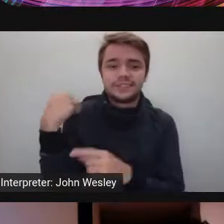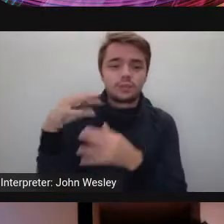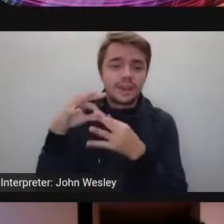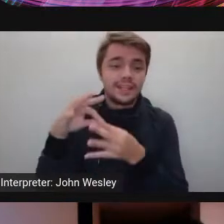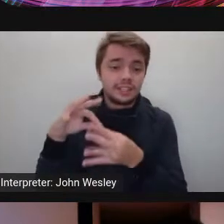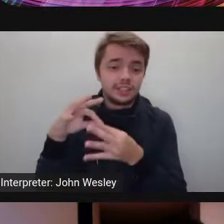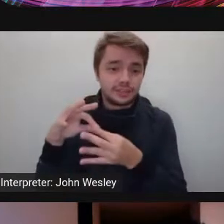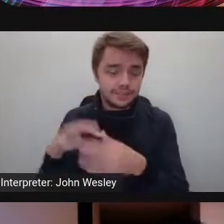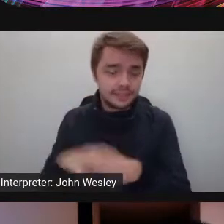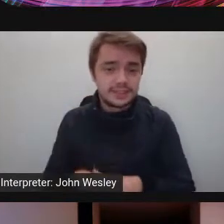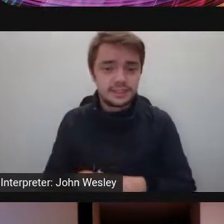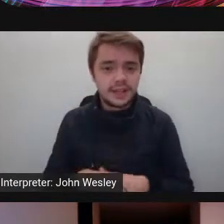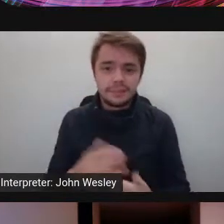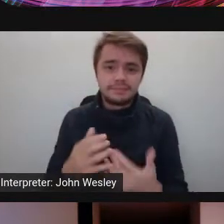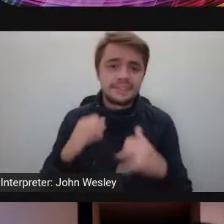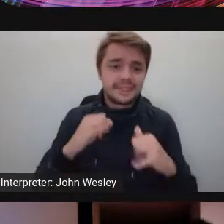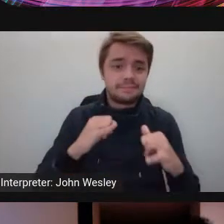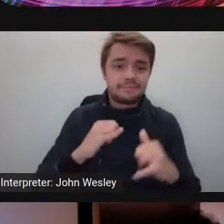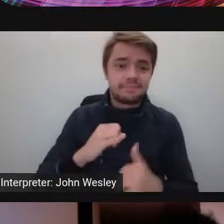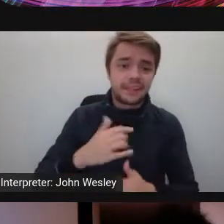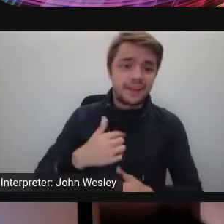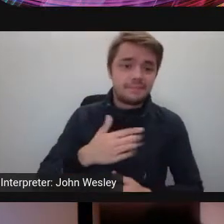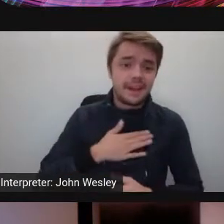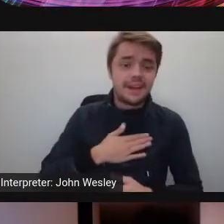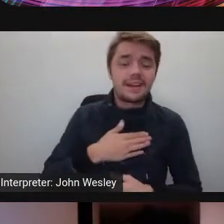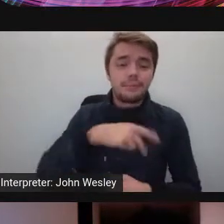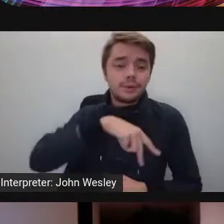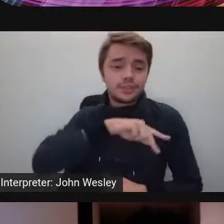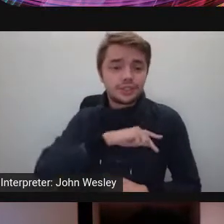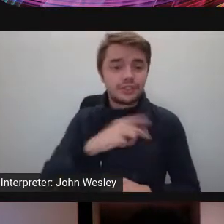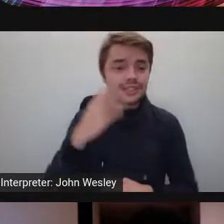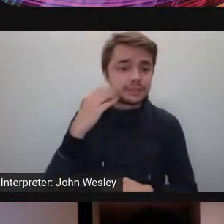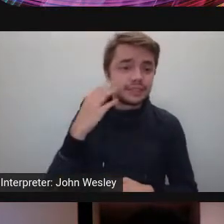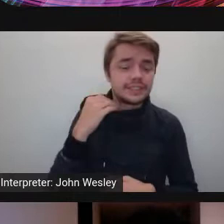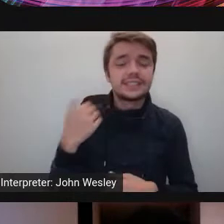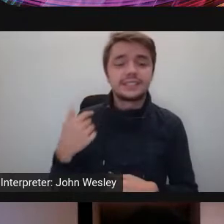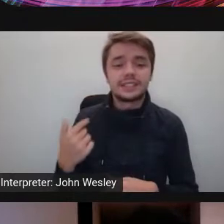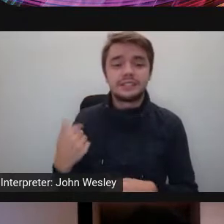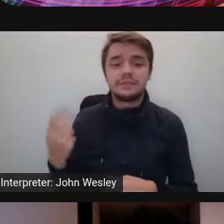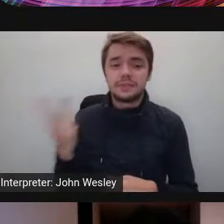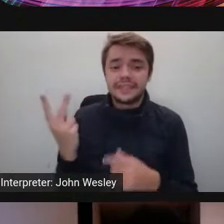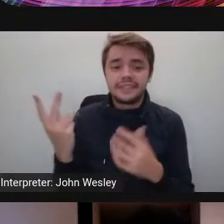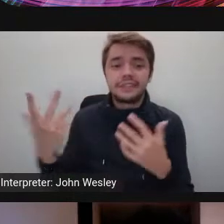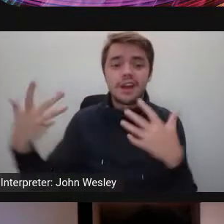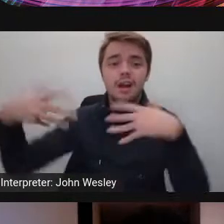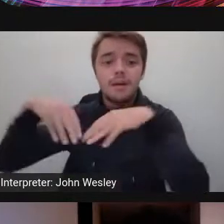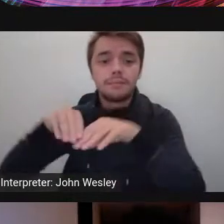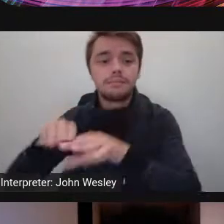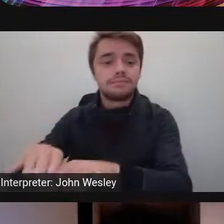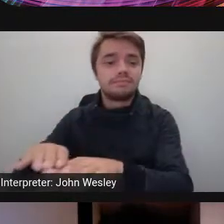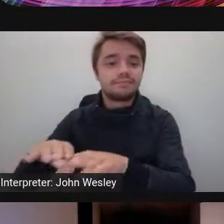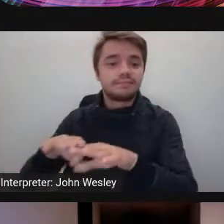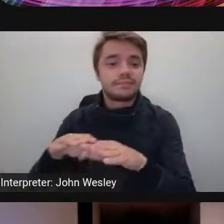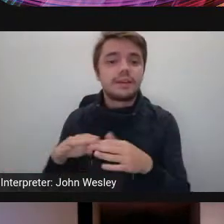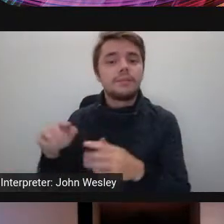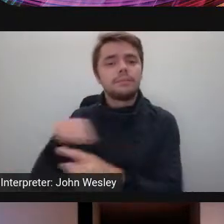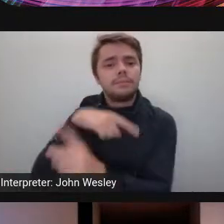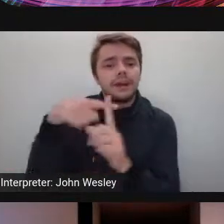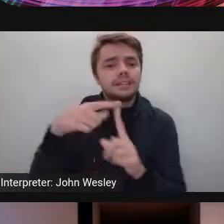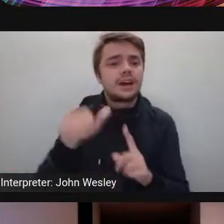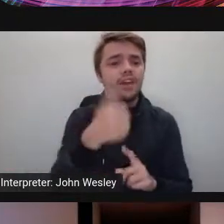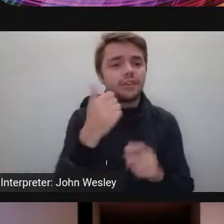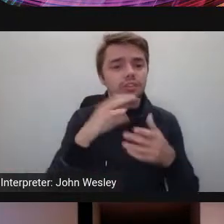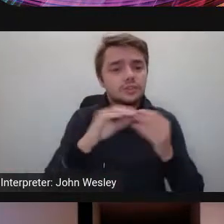ideas and a lot of things about my own personal journey. So we really did combine. And then we also combined it with a couple of stories that we had heard of